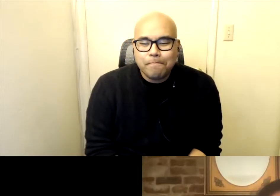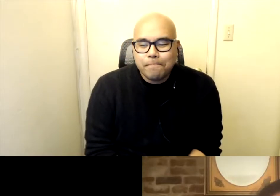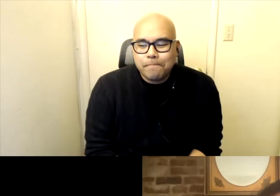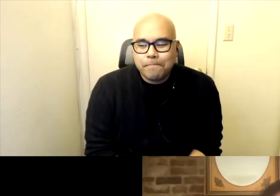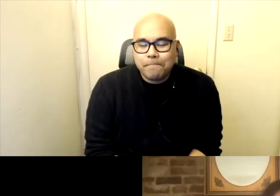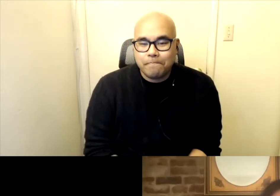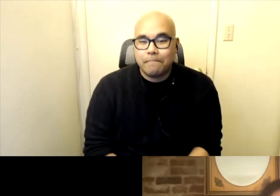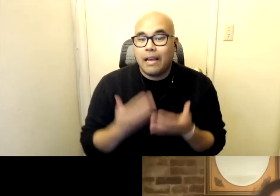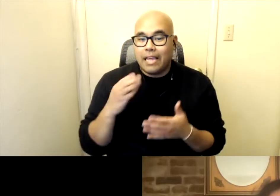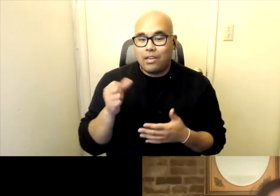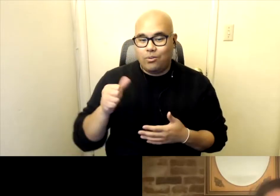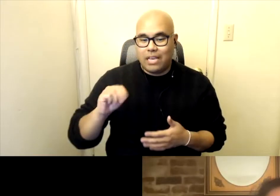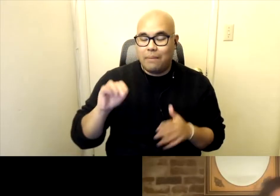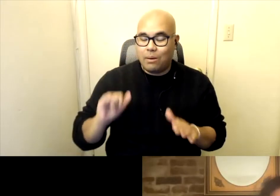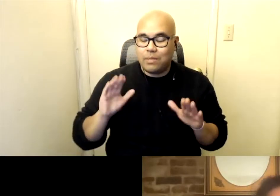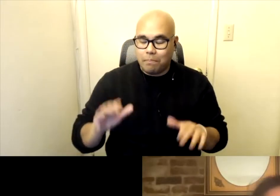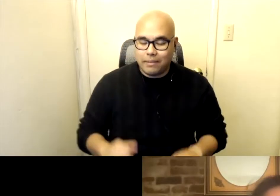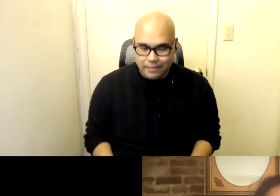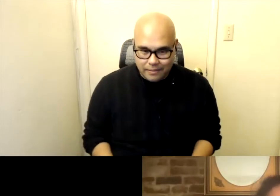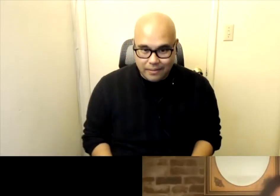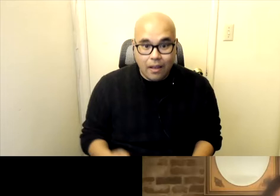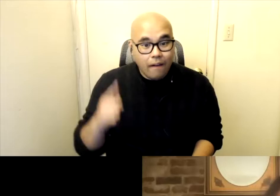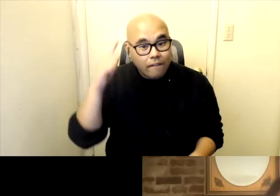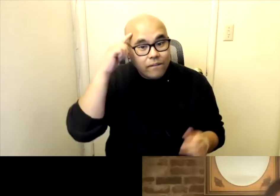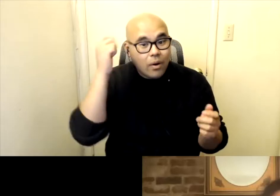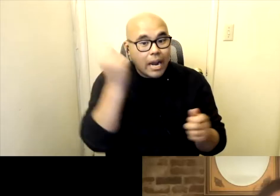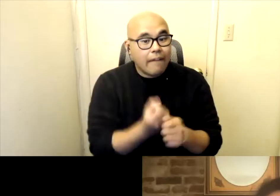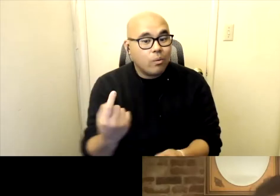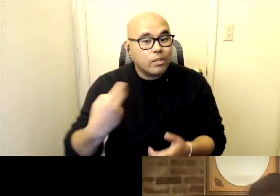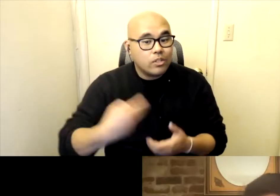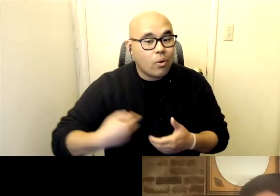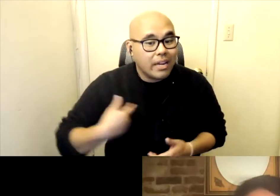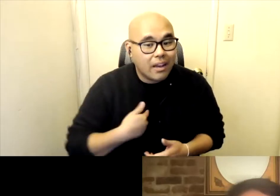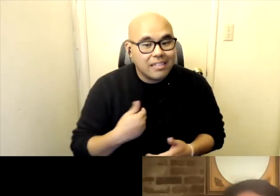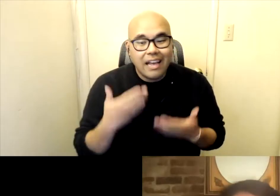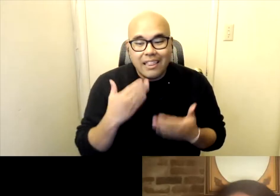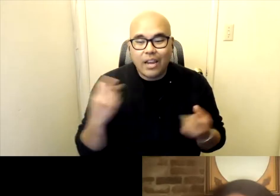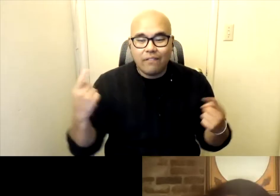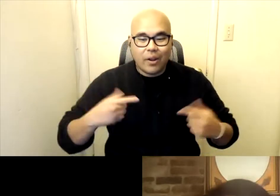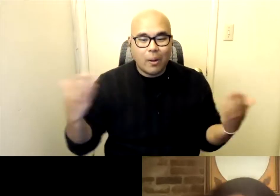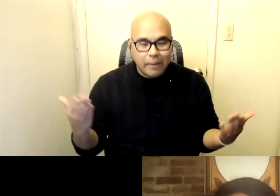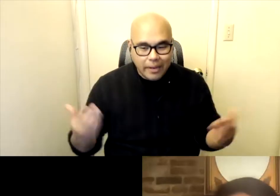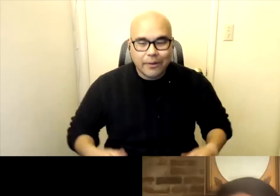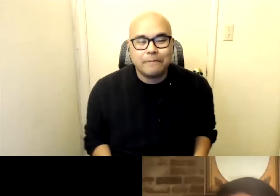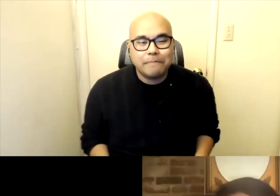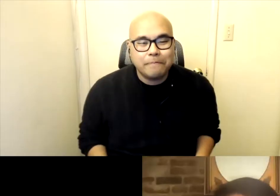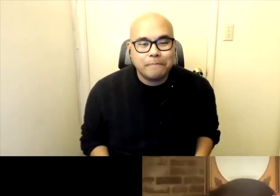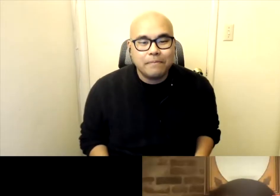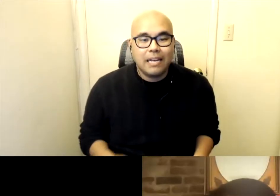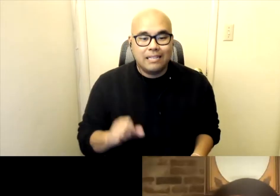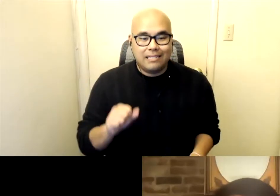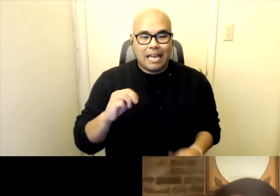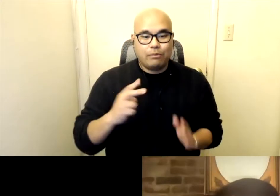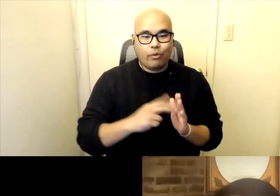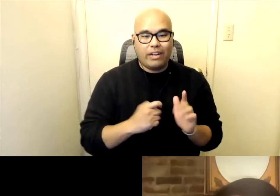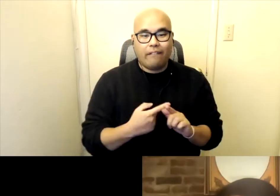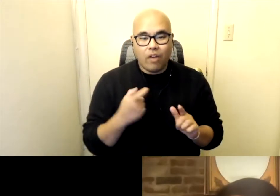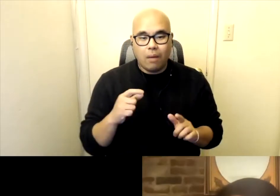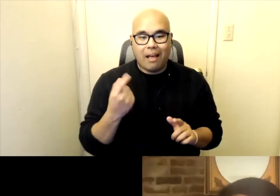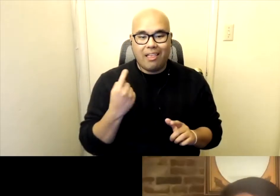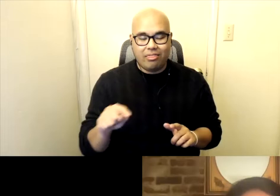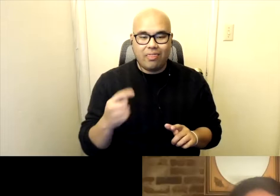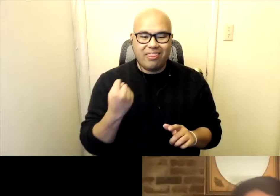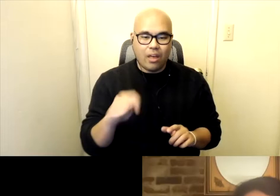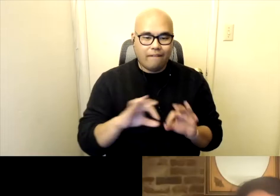Thank you, Sam. That was amazing. For everyone joining us, thanks for being here. Sam was reading from the Family